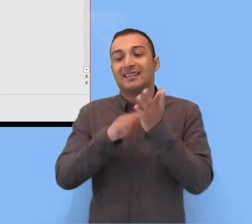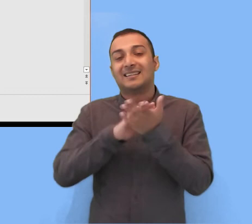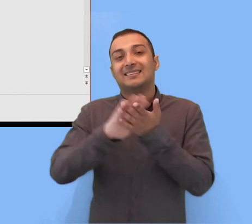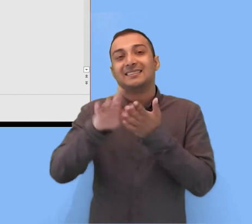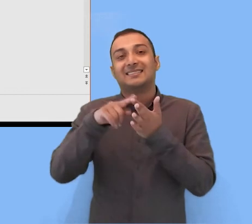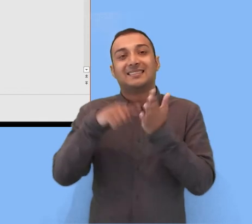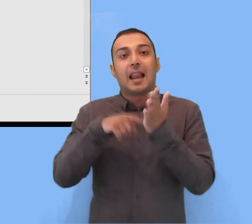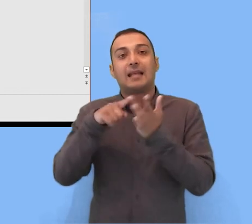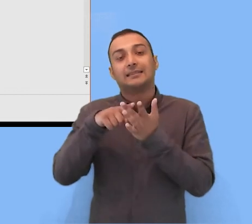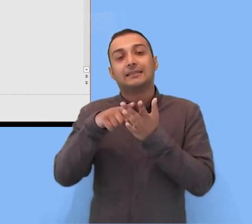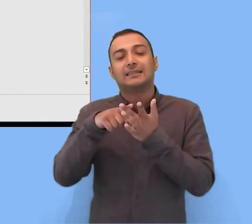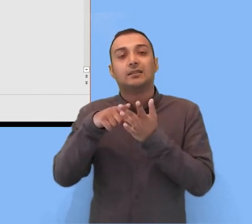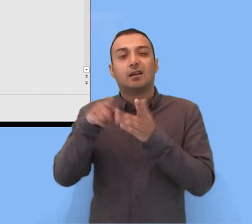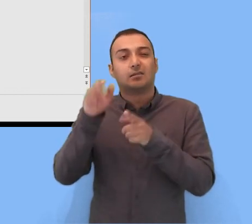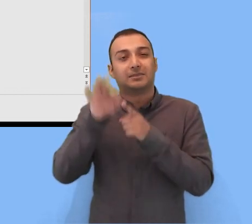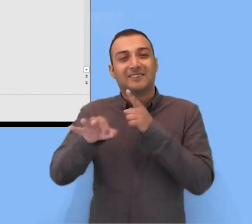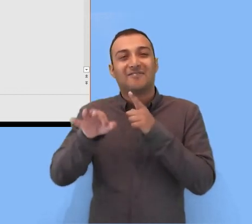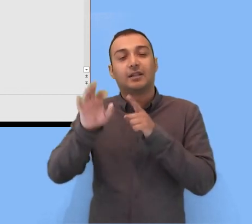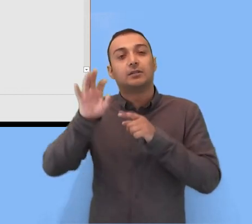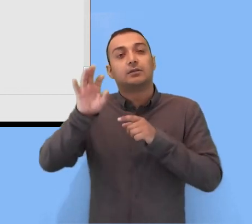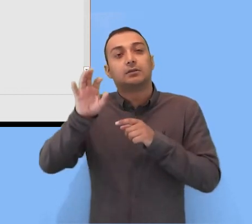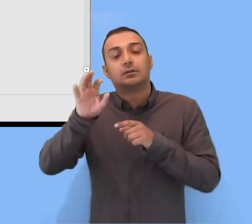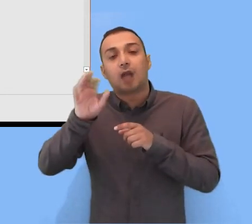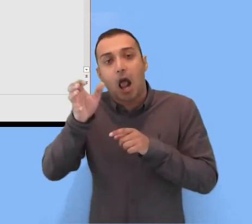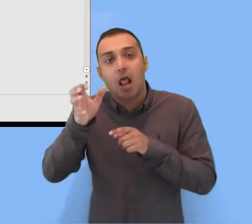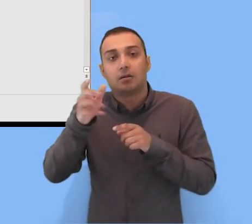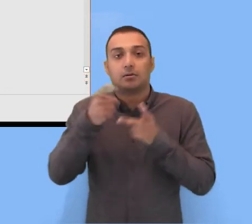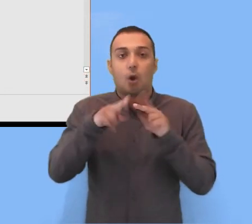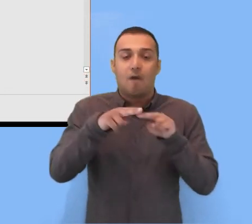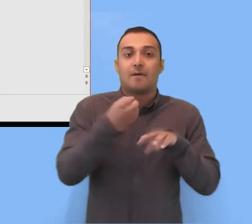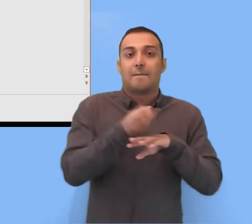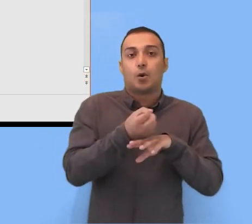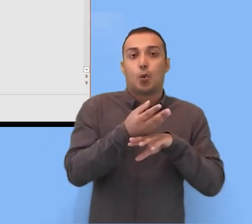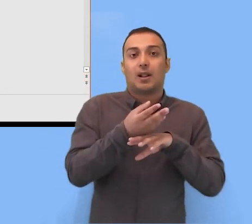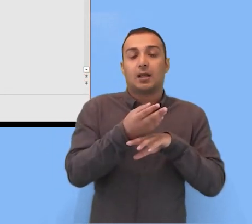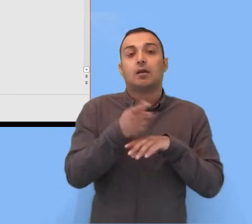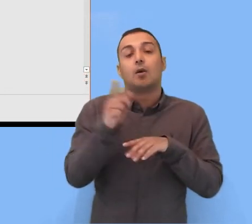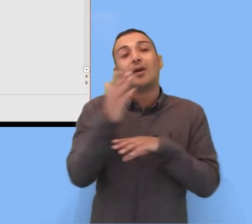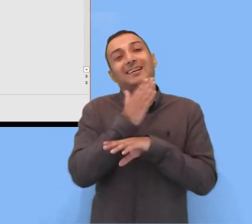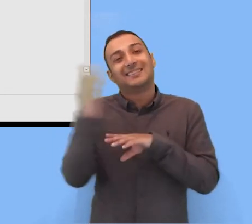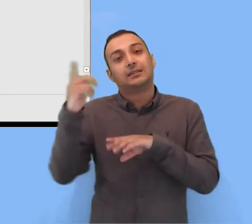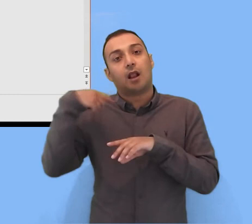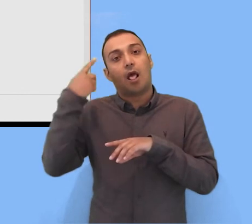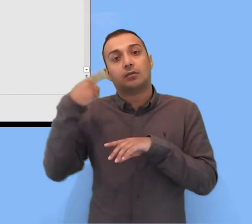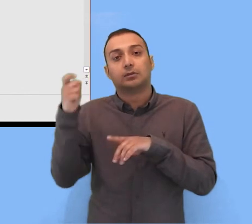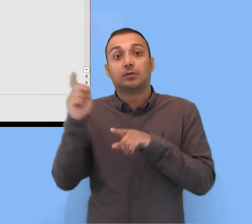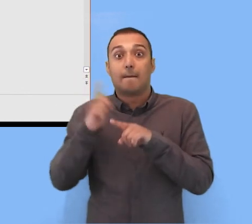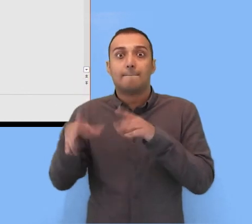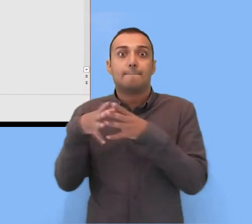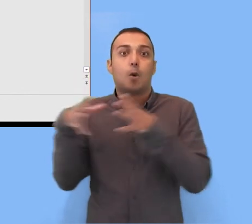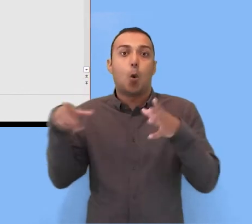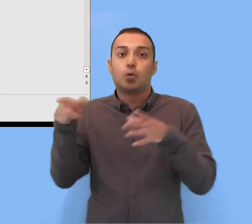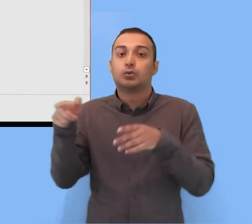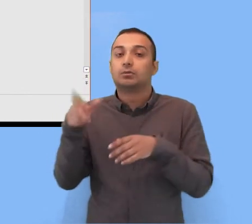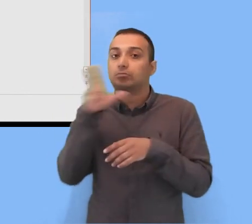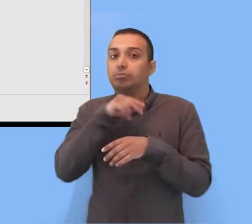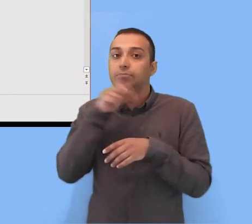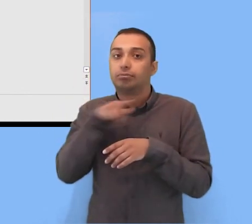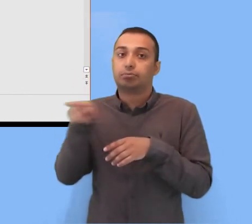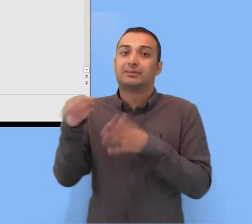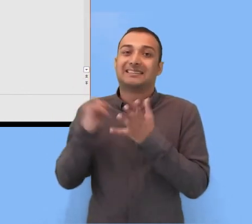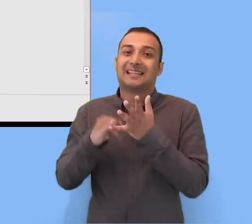in East London, majority actually of Bengalis there speak this dialect of